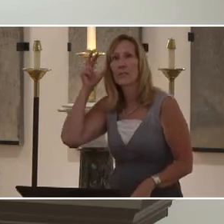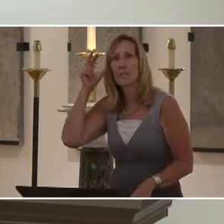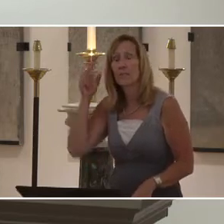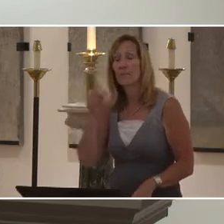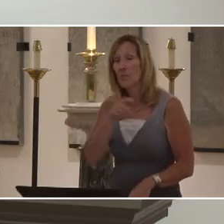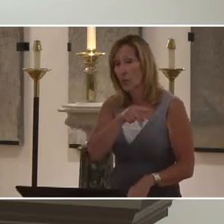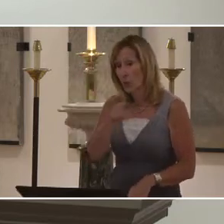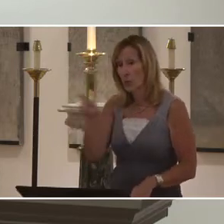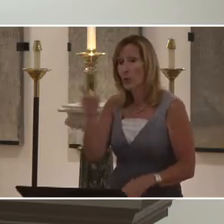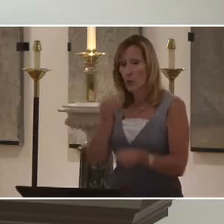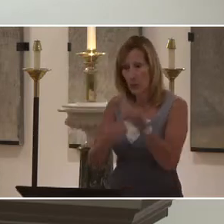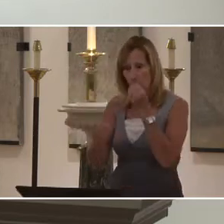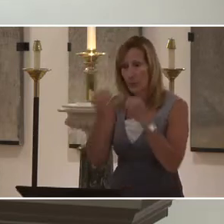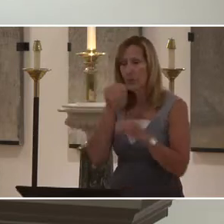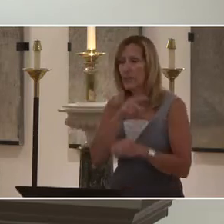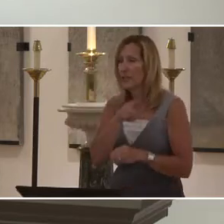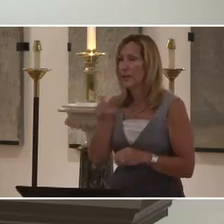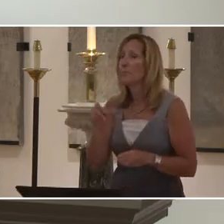You feed them.